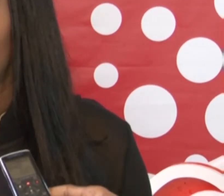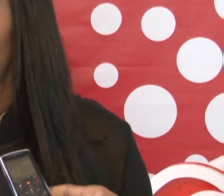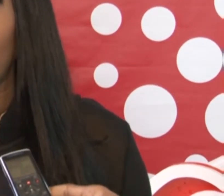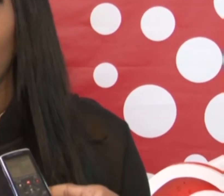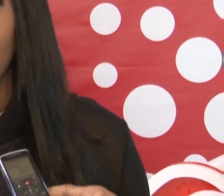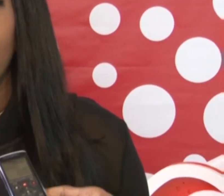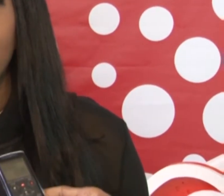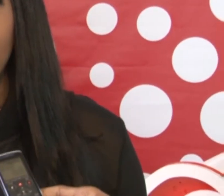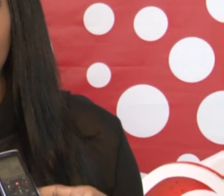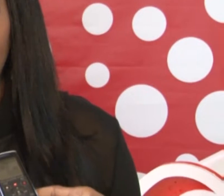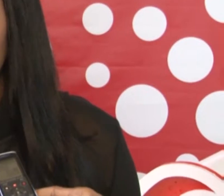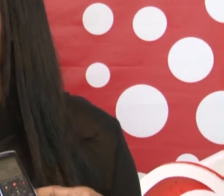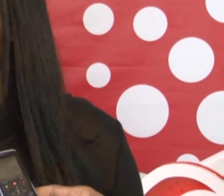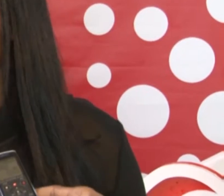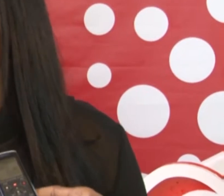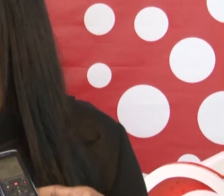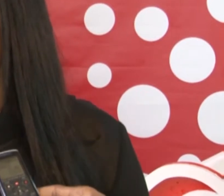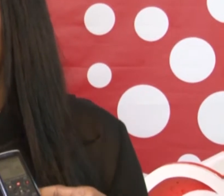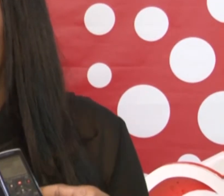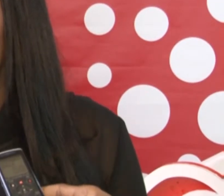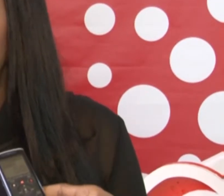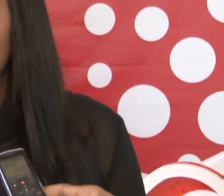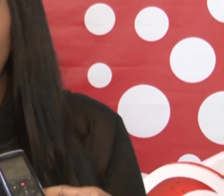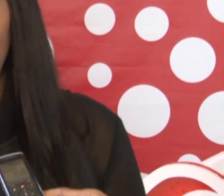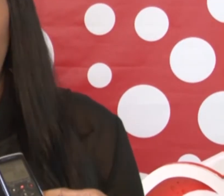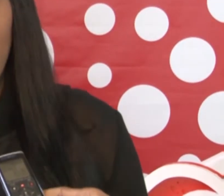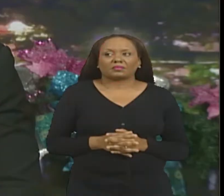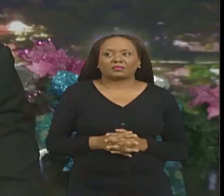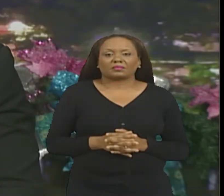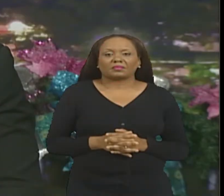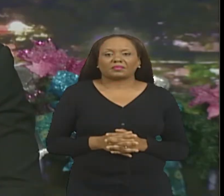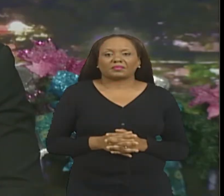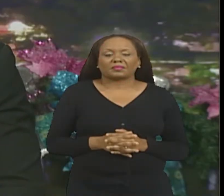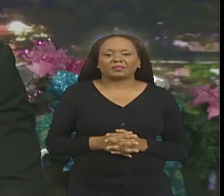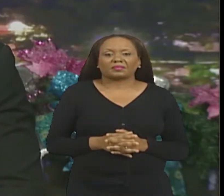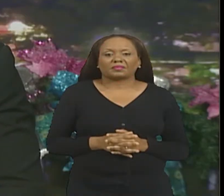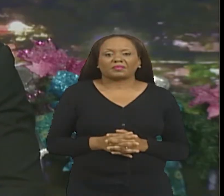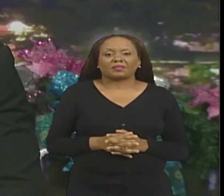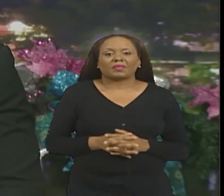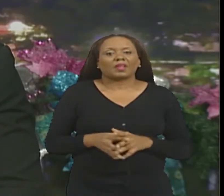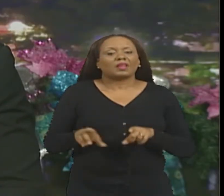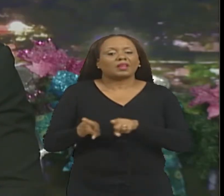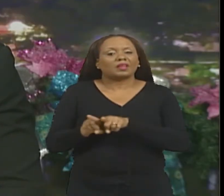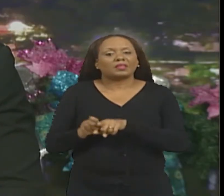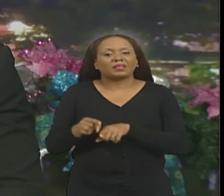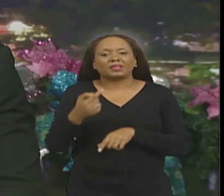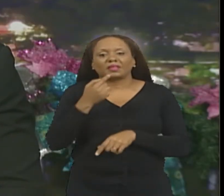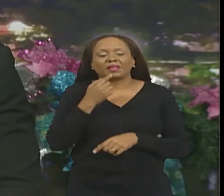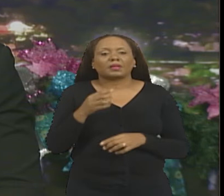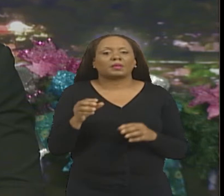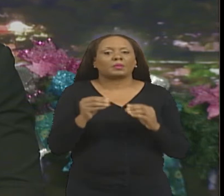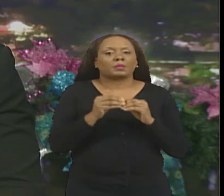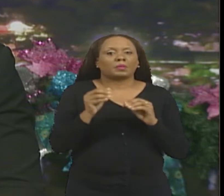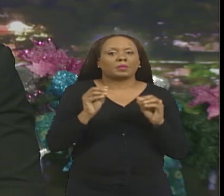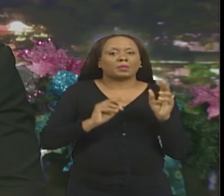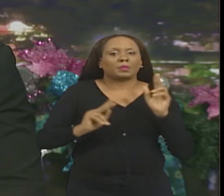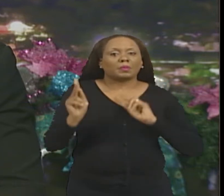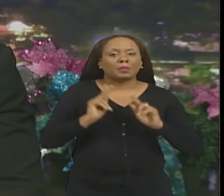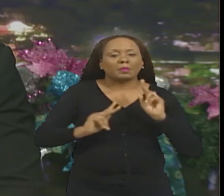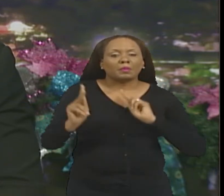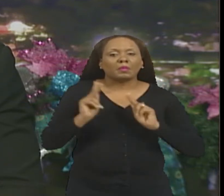sales for our tenants shortly with our tenant meeting. Ms. Singh accredits their continued success to